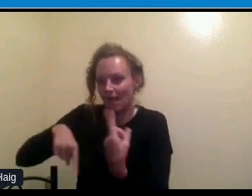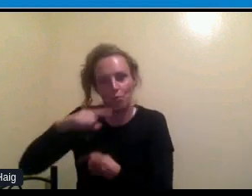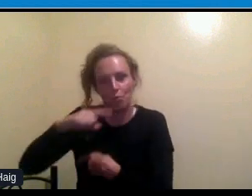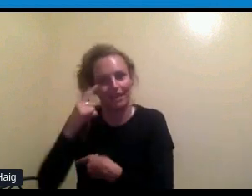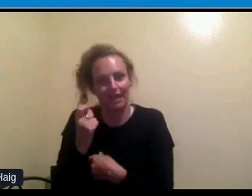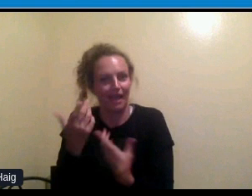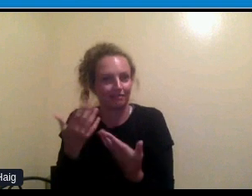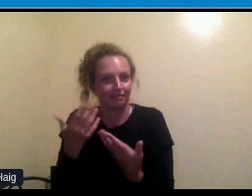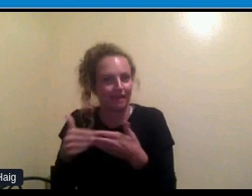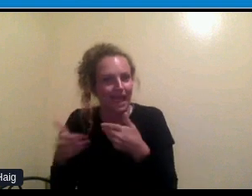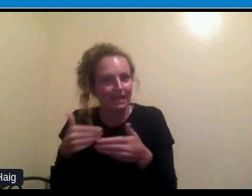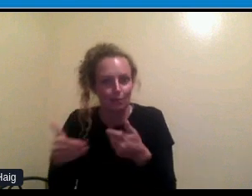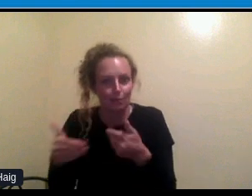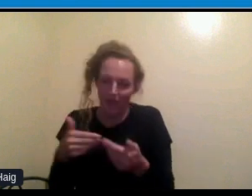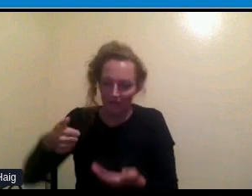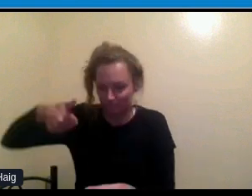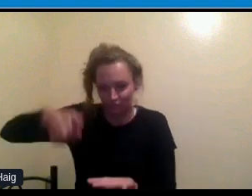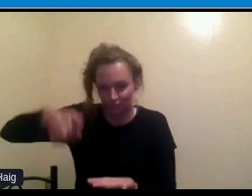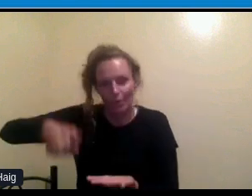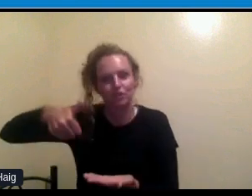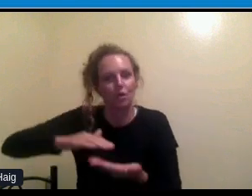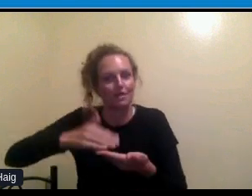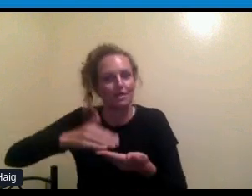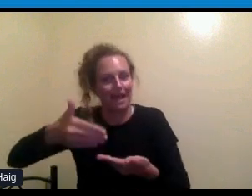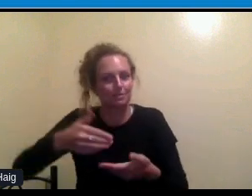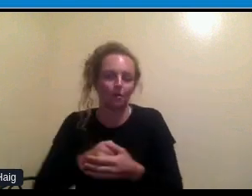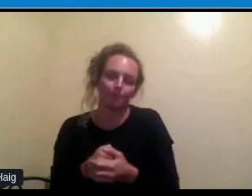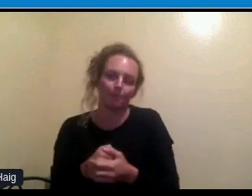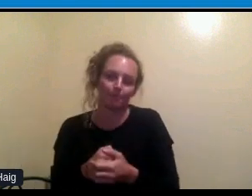So things like that, you could never include that in your